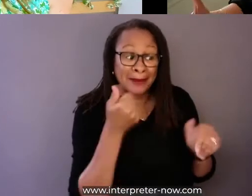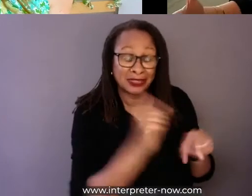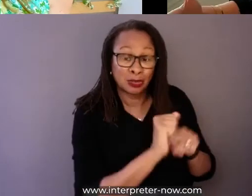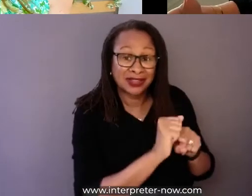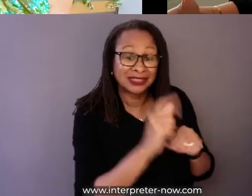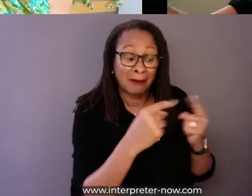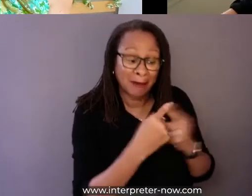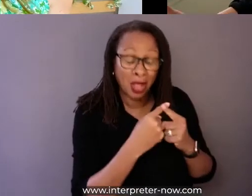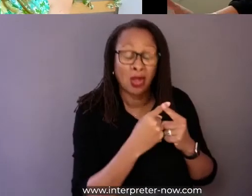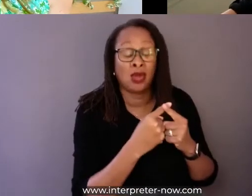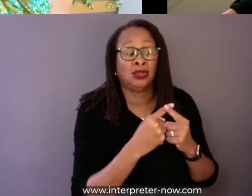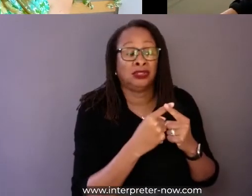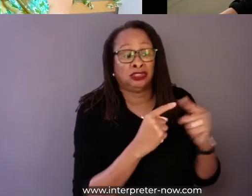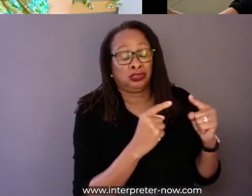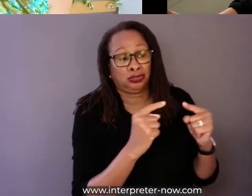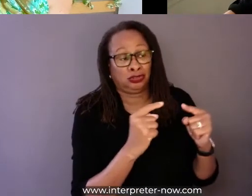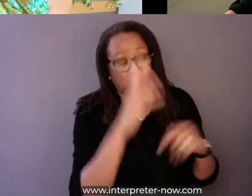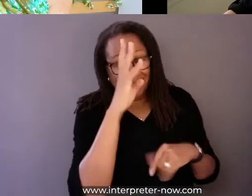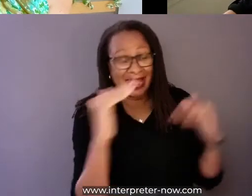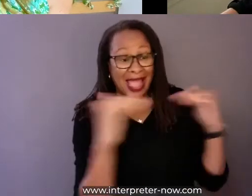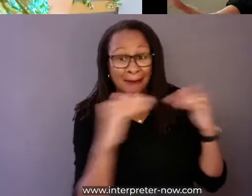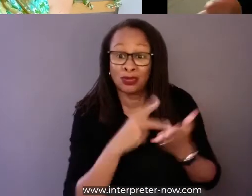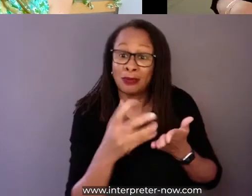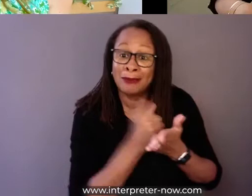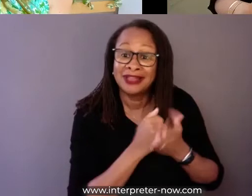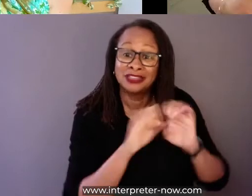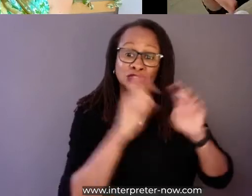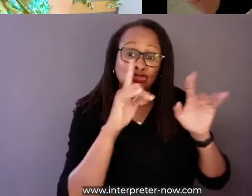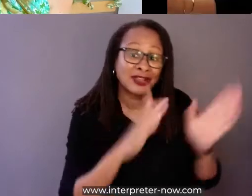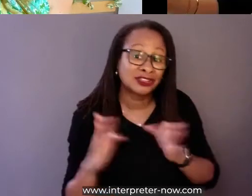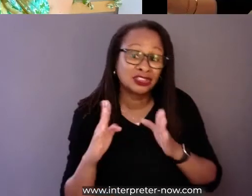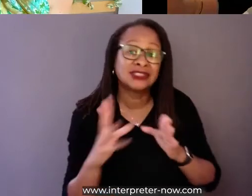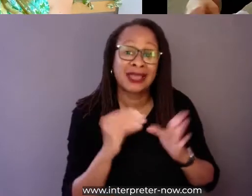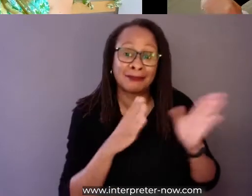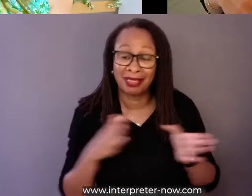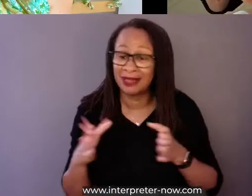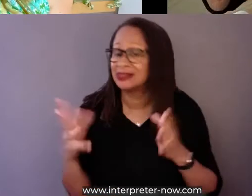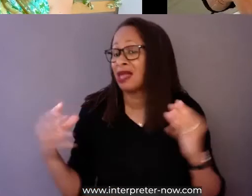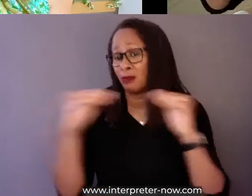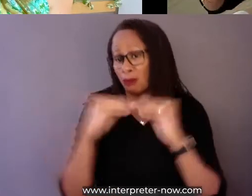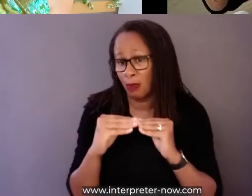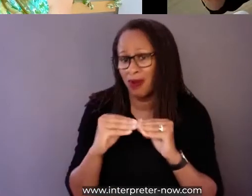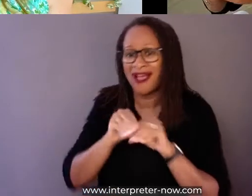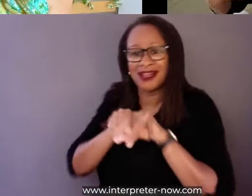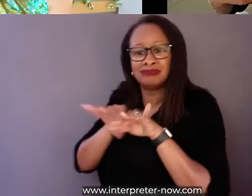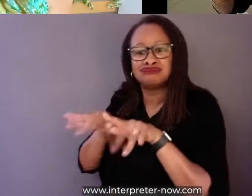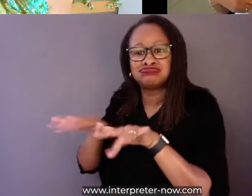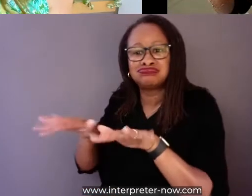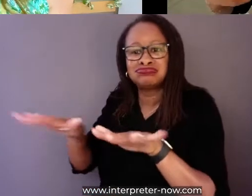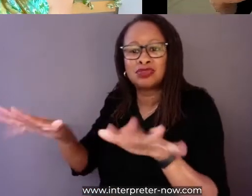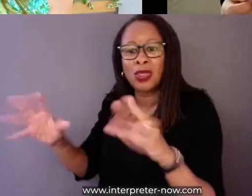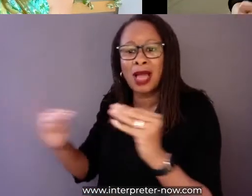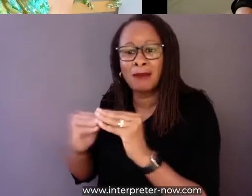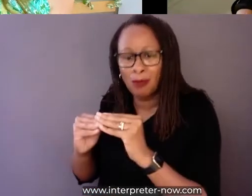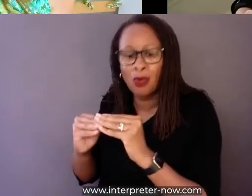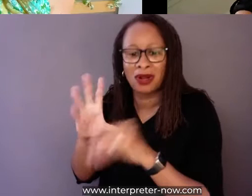equitable compensation strategies and plans to so many more than I could, you know, actually sit through and cycle as,